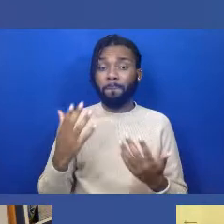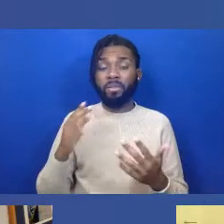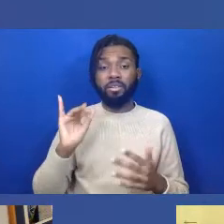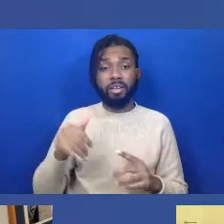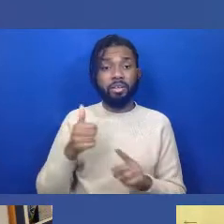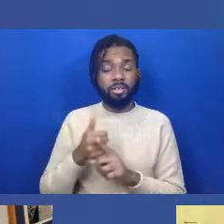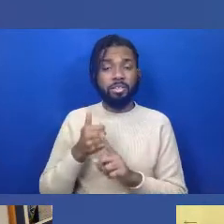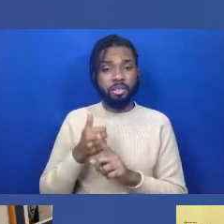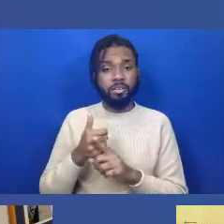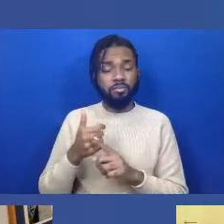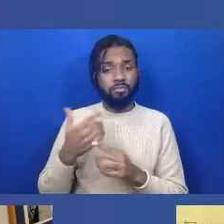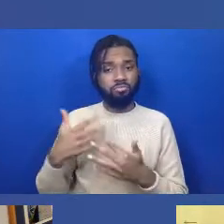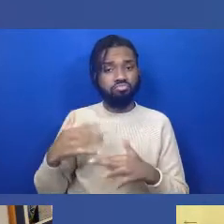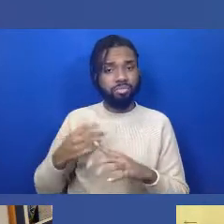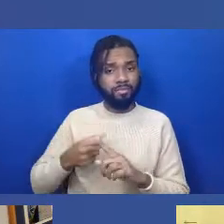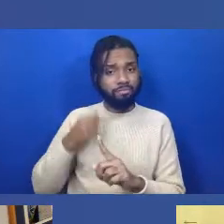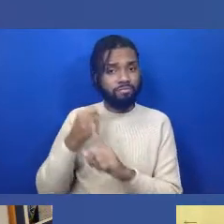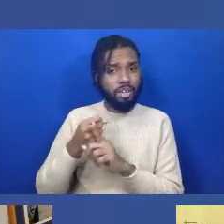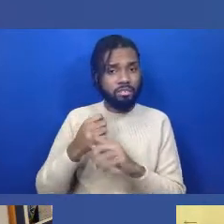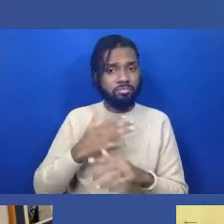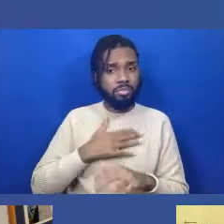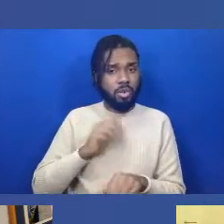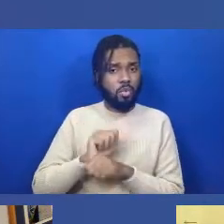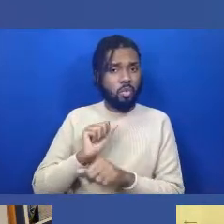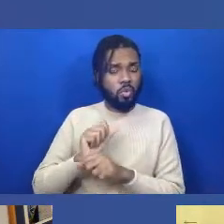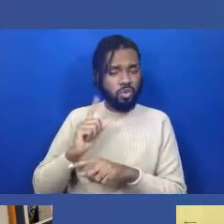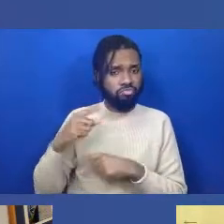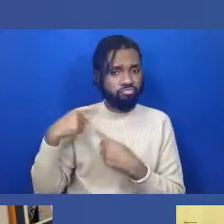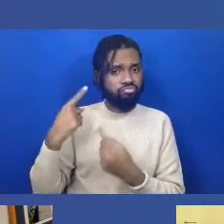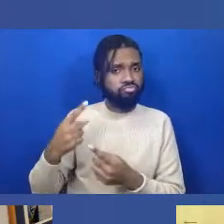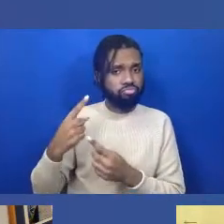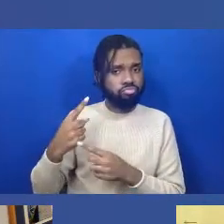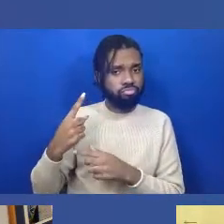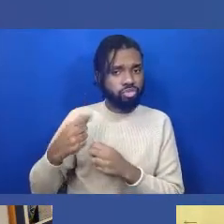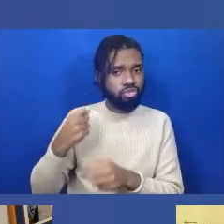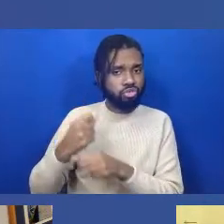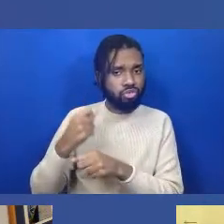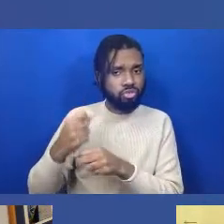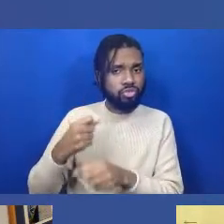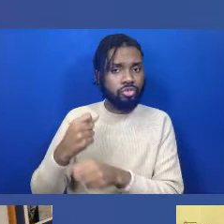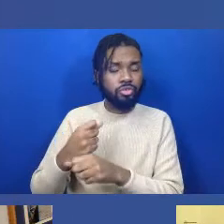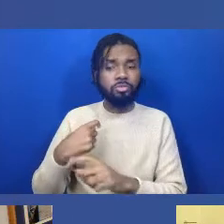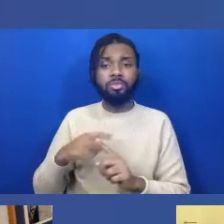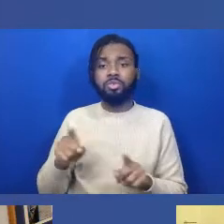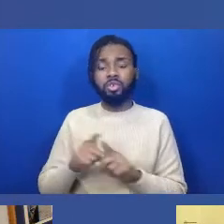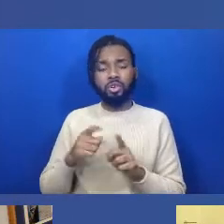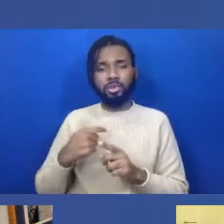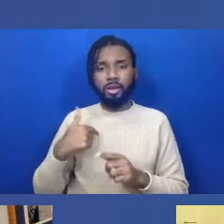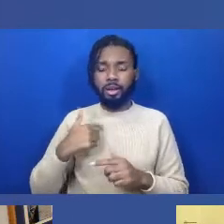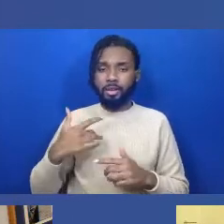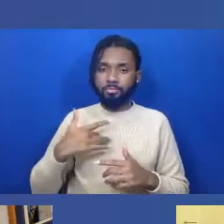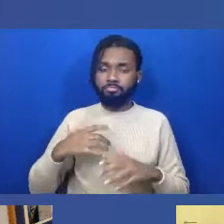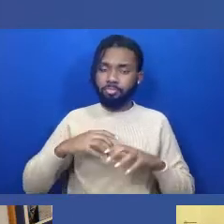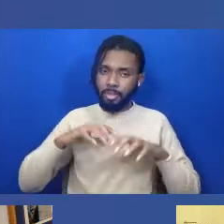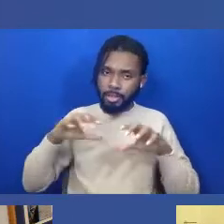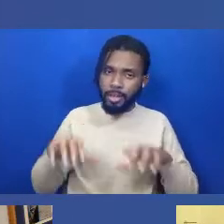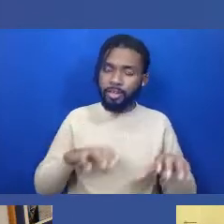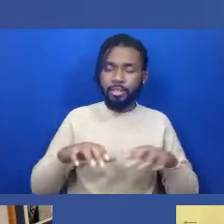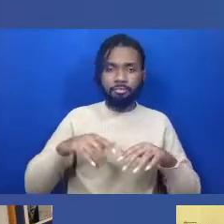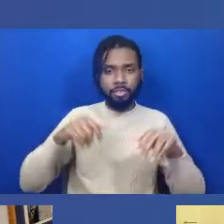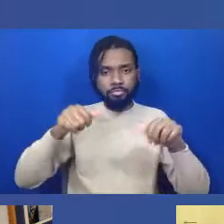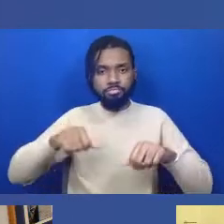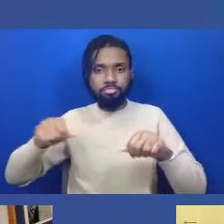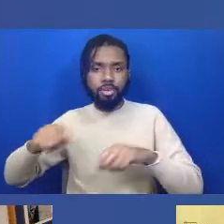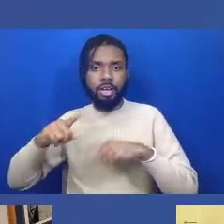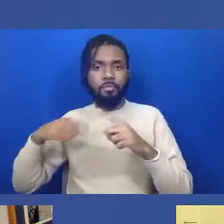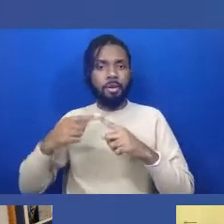affected a lot of my work over the years. And also I also very actively have always been, you know, blogging very specifically my viewpoint. You